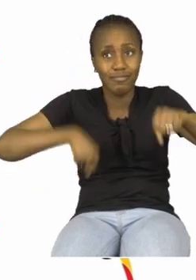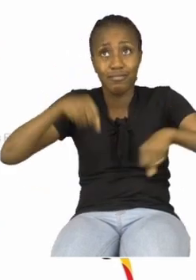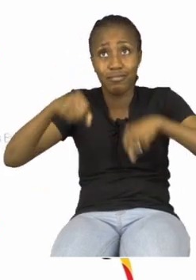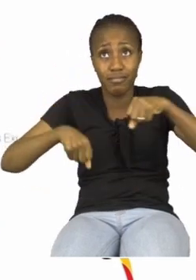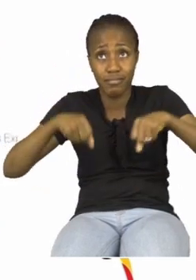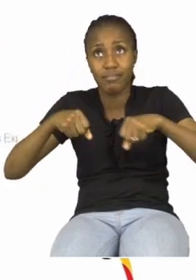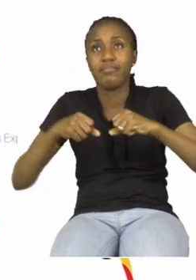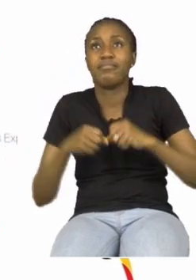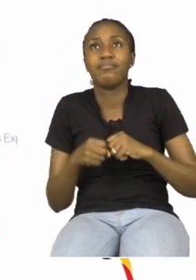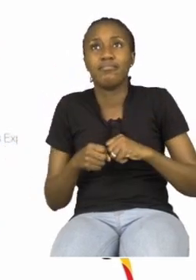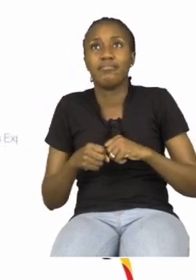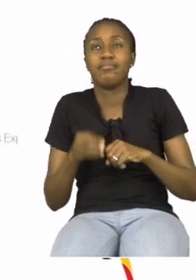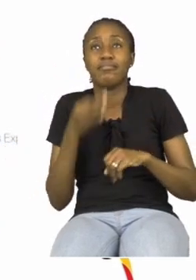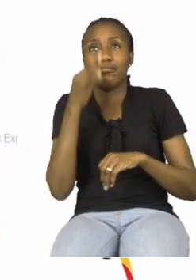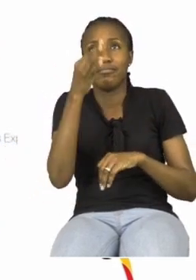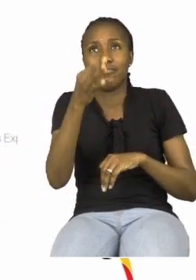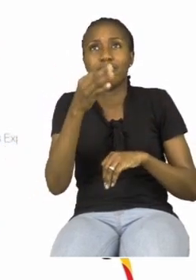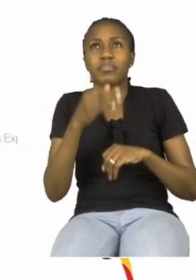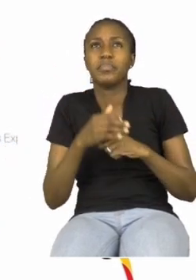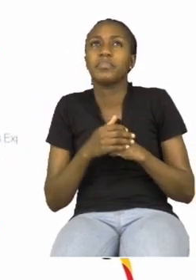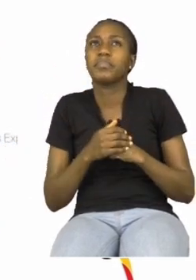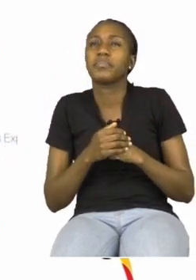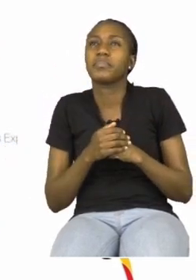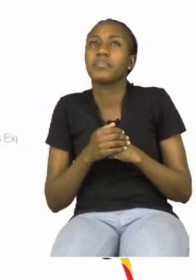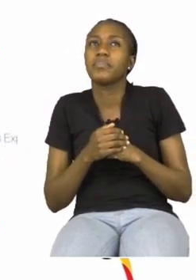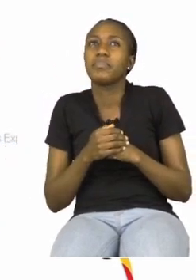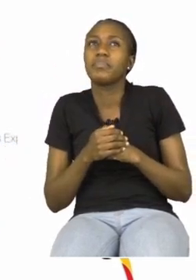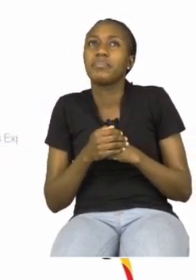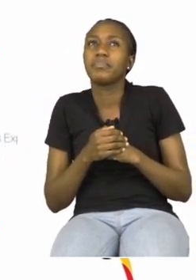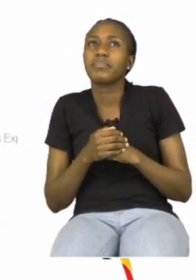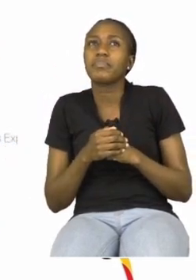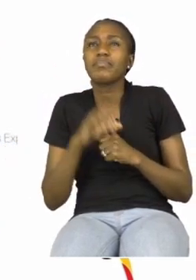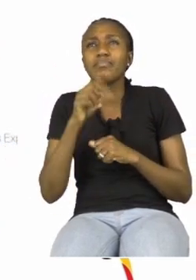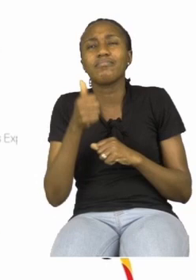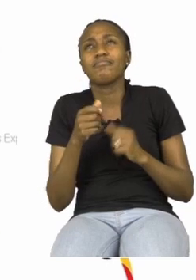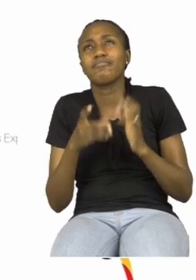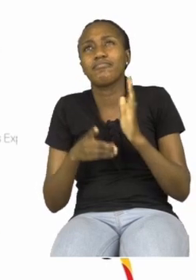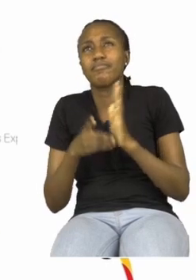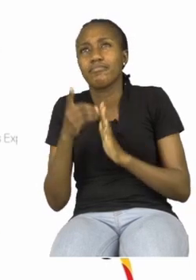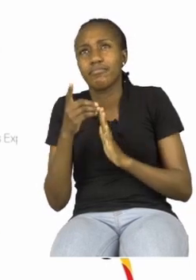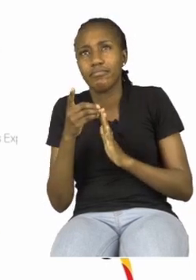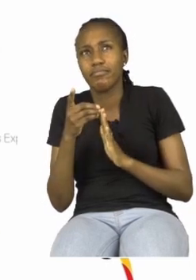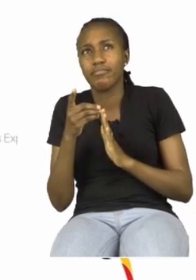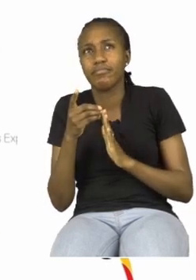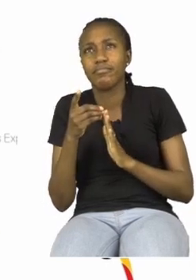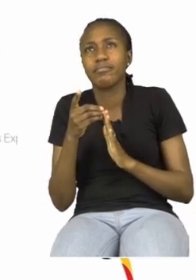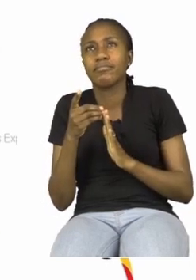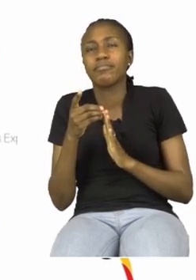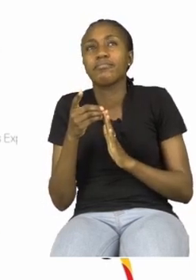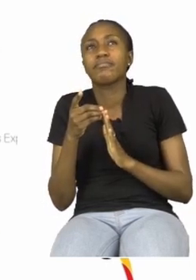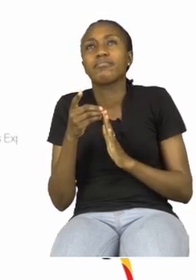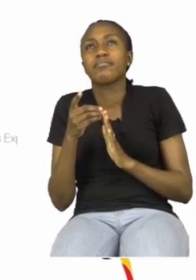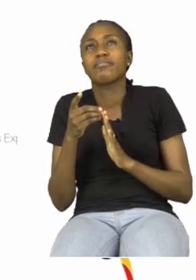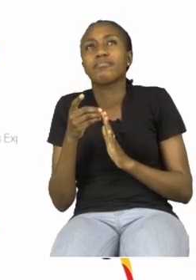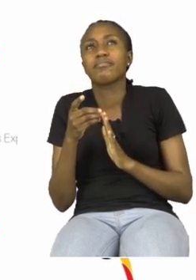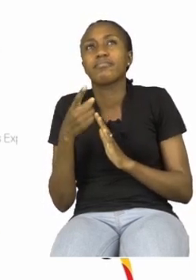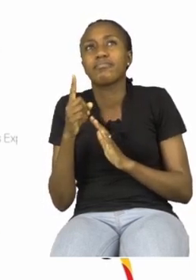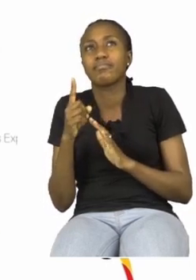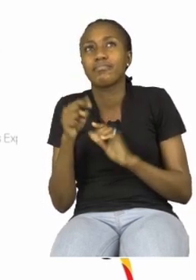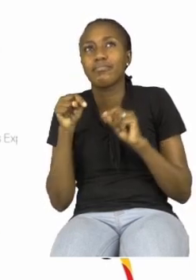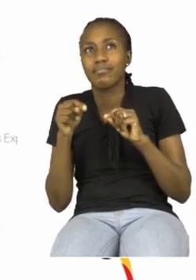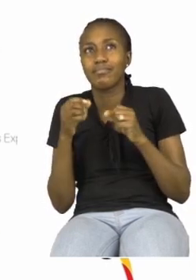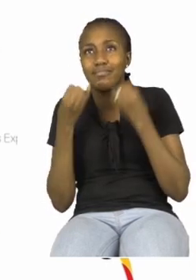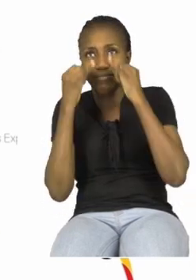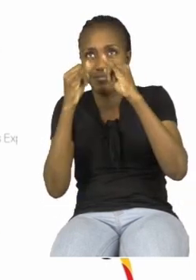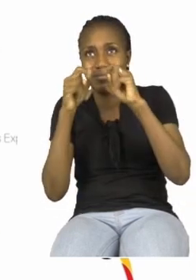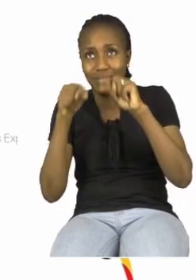leading up to NASE campus. There are other further developments which I'm personally also directly involved in, but I don't want to spill the beans now,